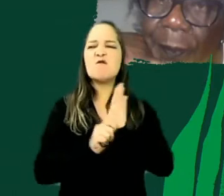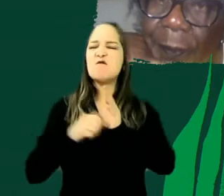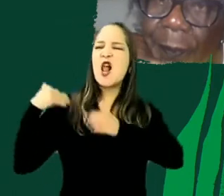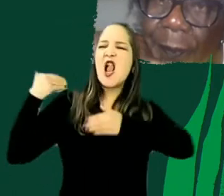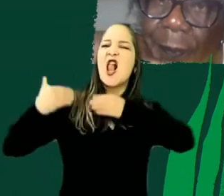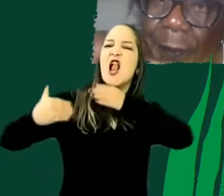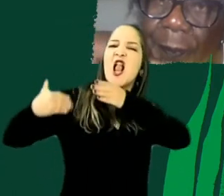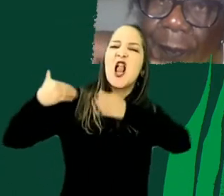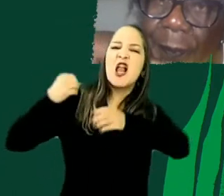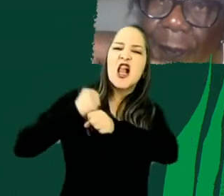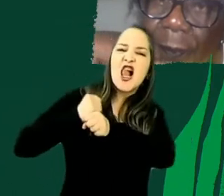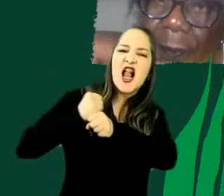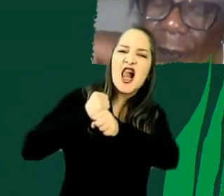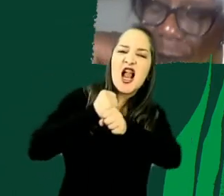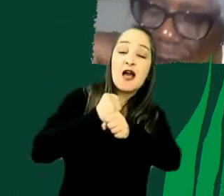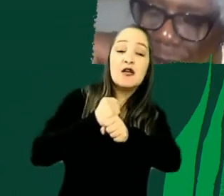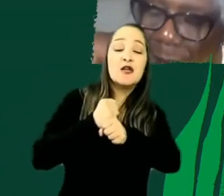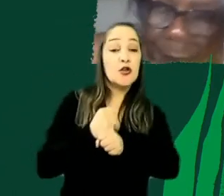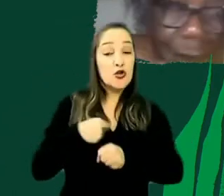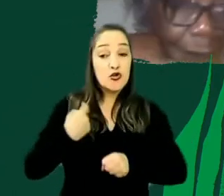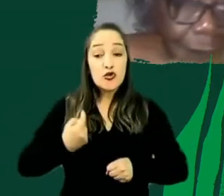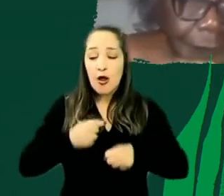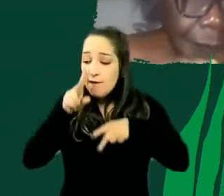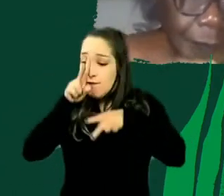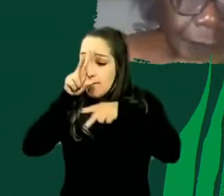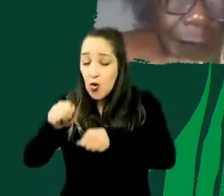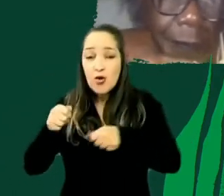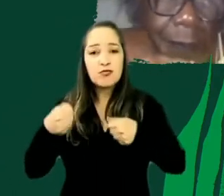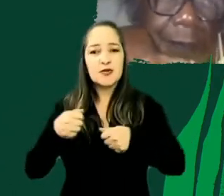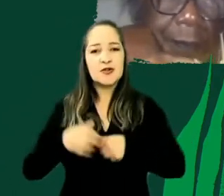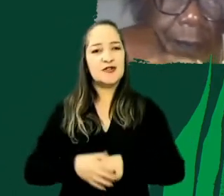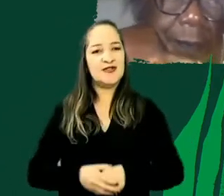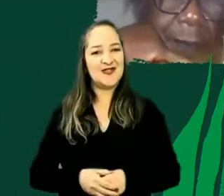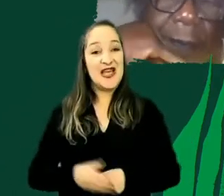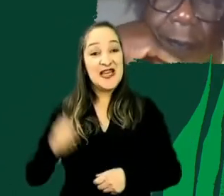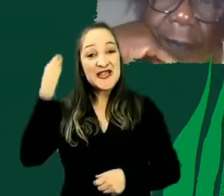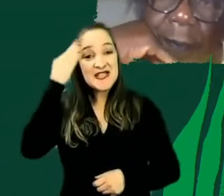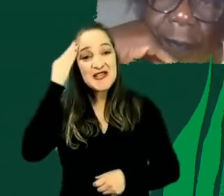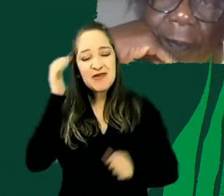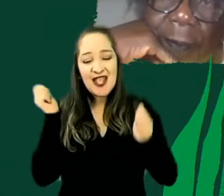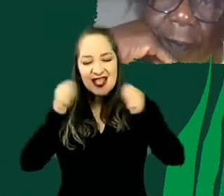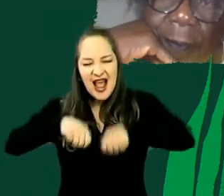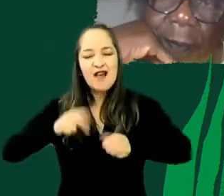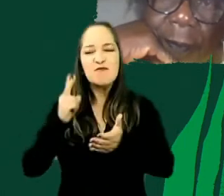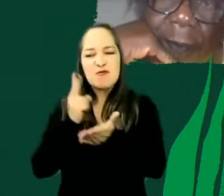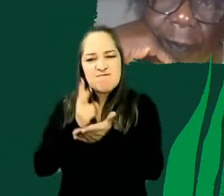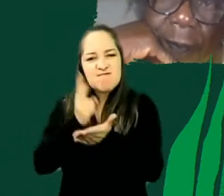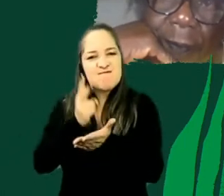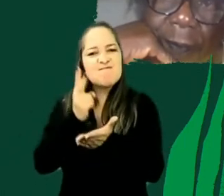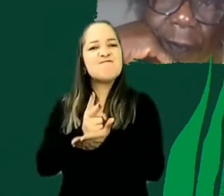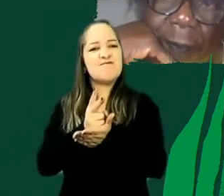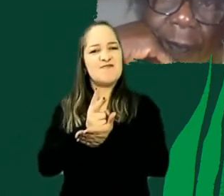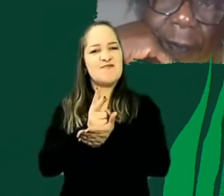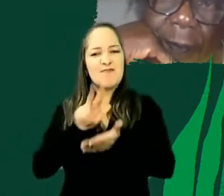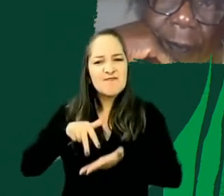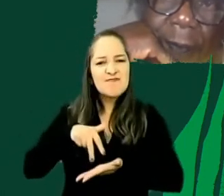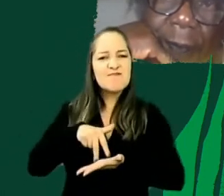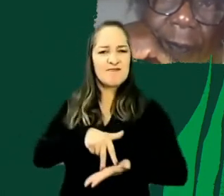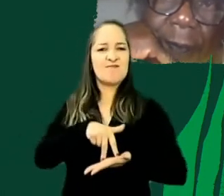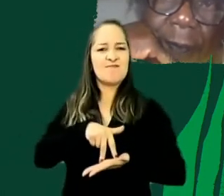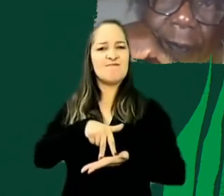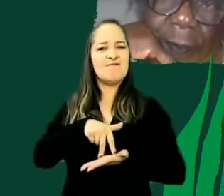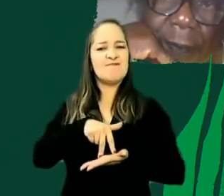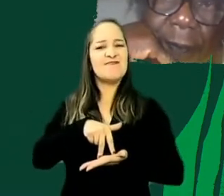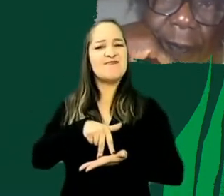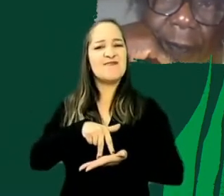know that it is possible to continue standing in our own truth and our